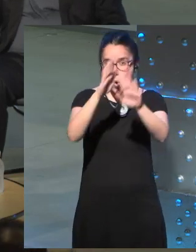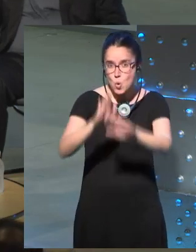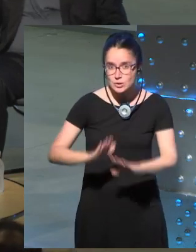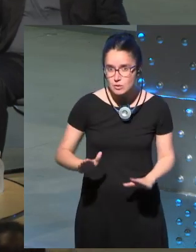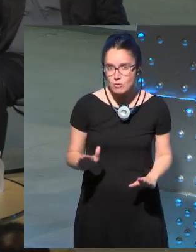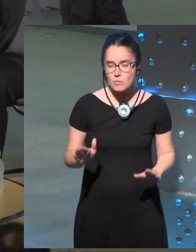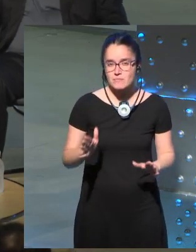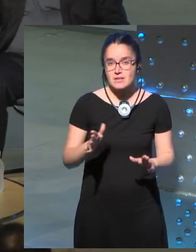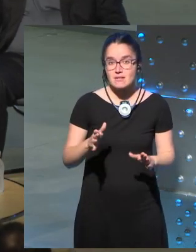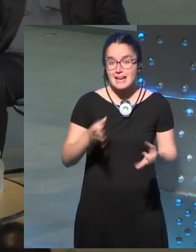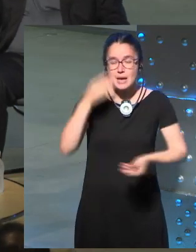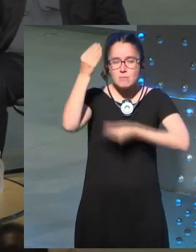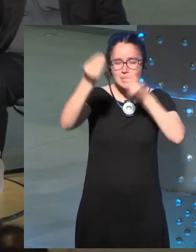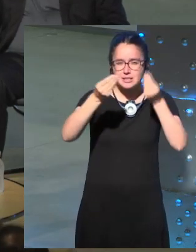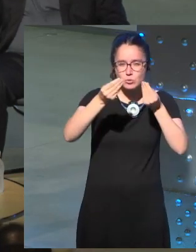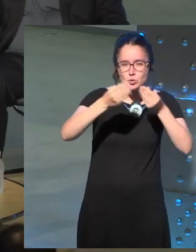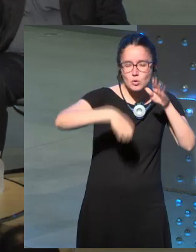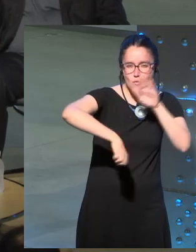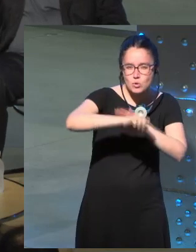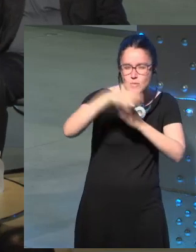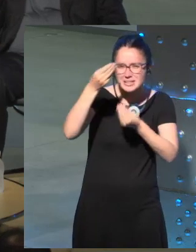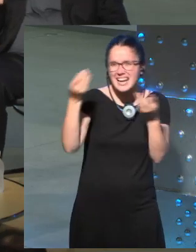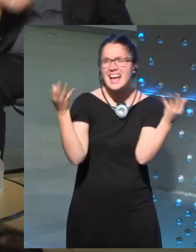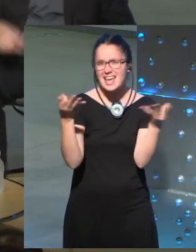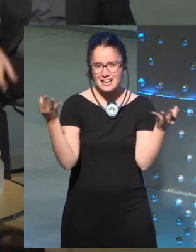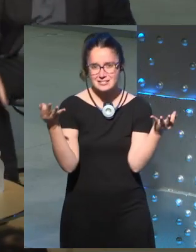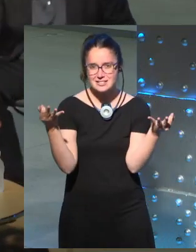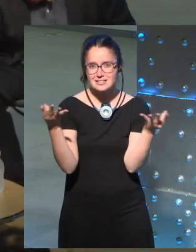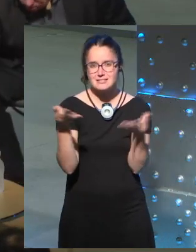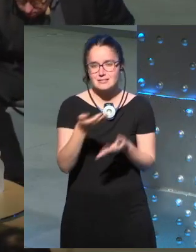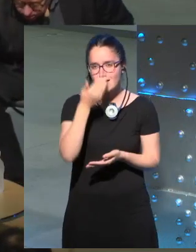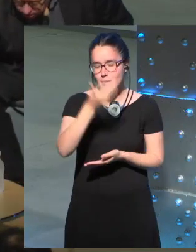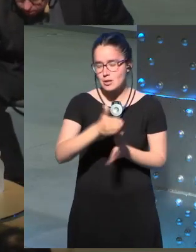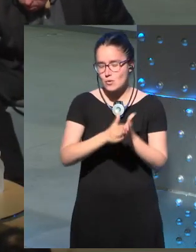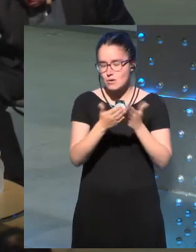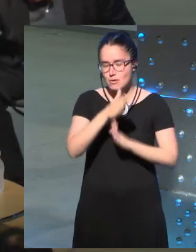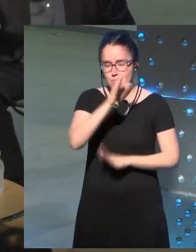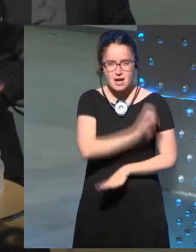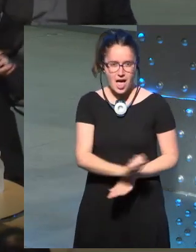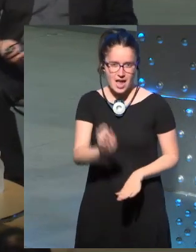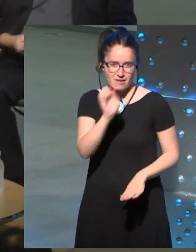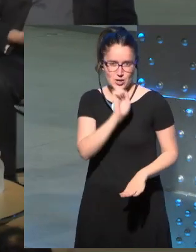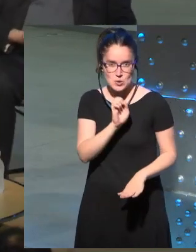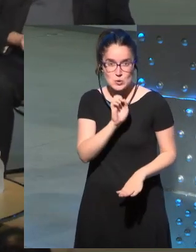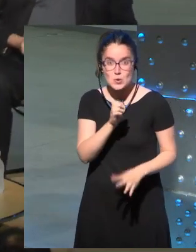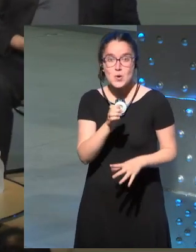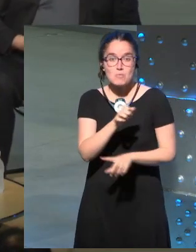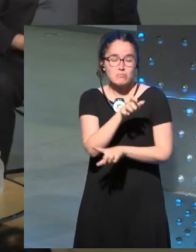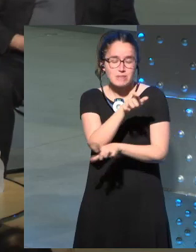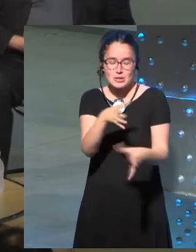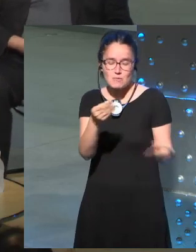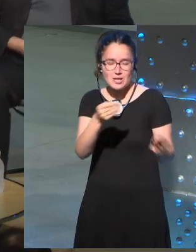So, in her last work, that is called What We Think About When We Think of Soccer, it's a fascinating